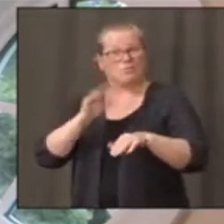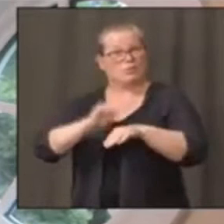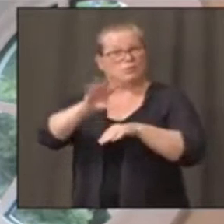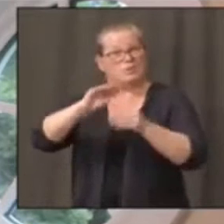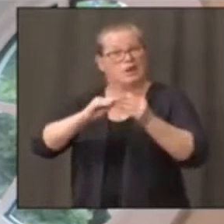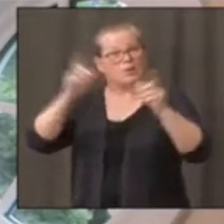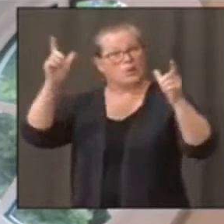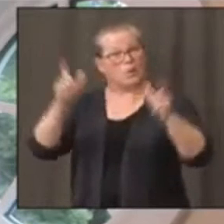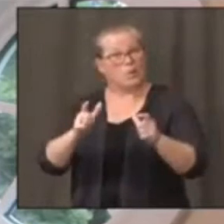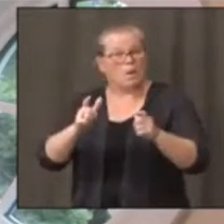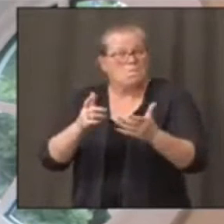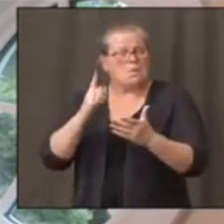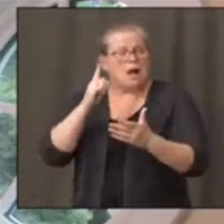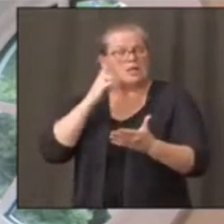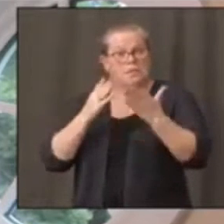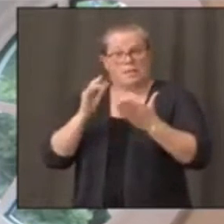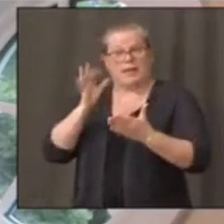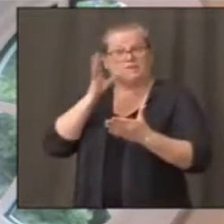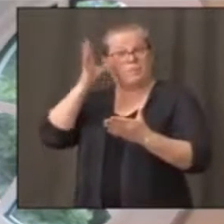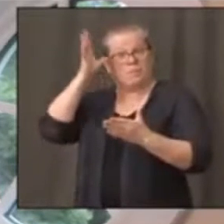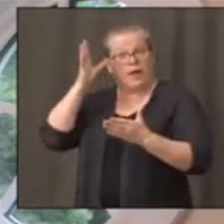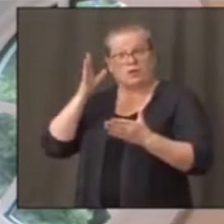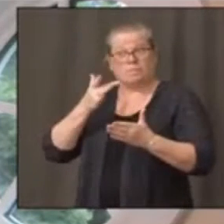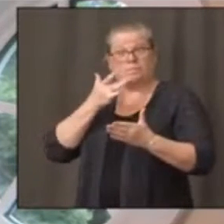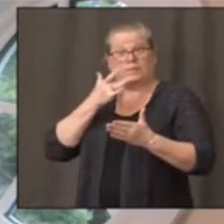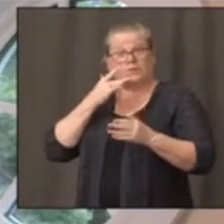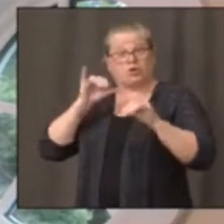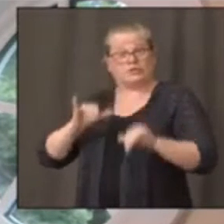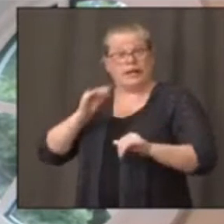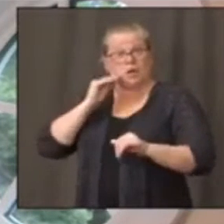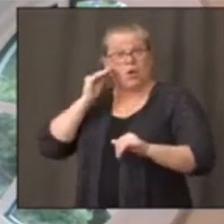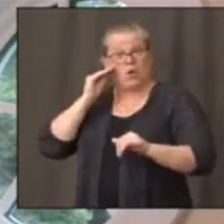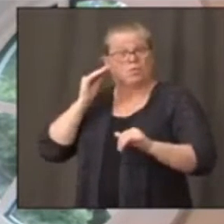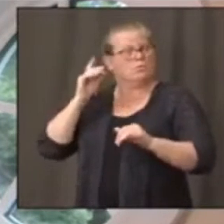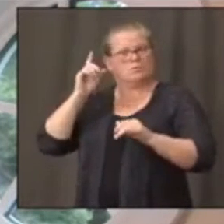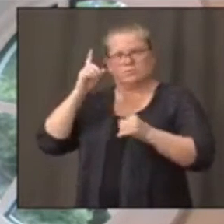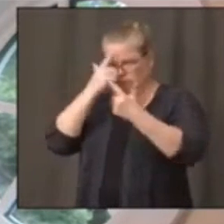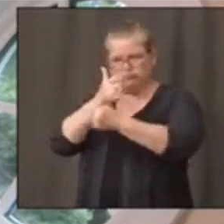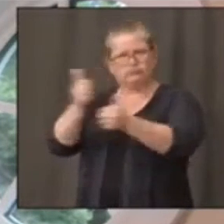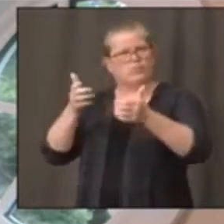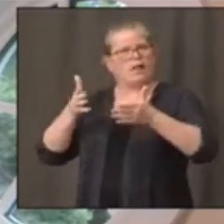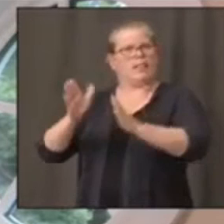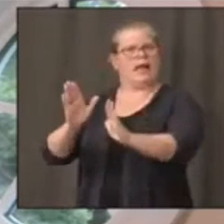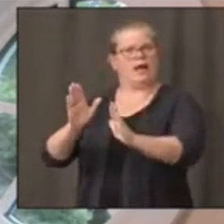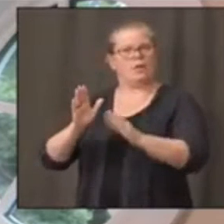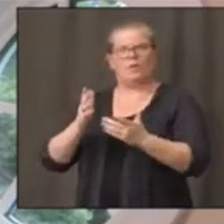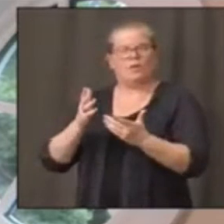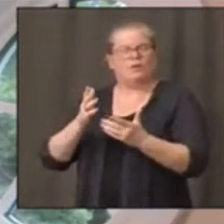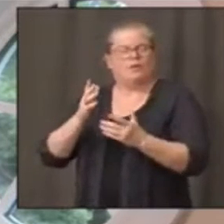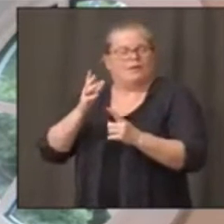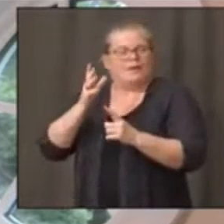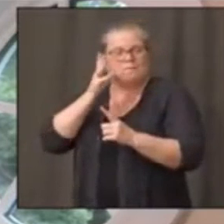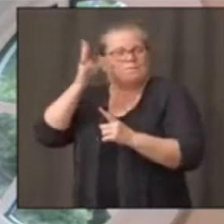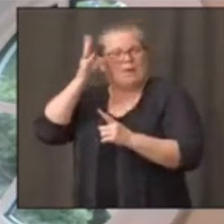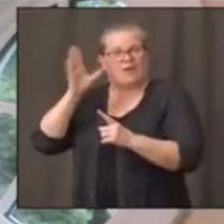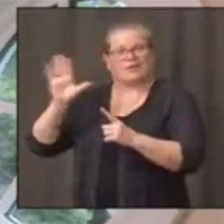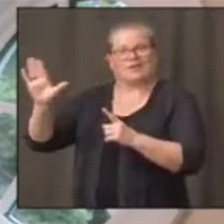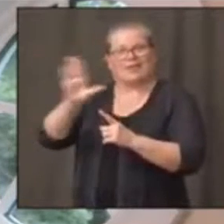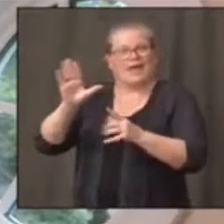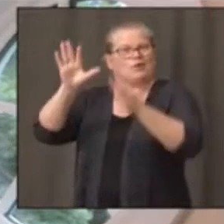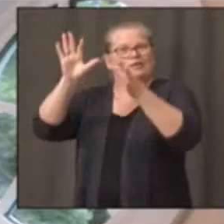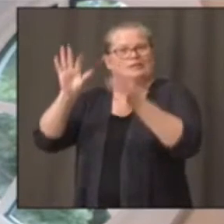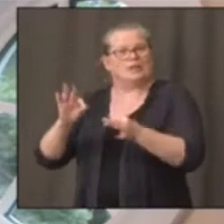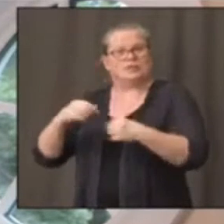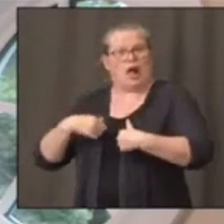exercised discretion, and I think should be left to parents. And so I would never second guess the decision of a parent to decide to homeschool their kids. A lot of kids